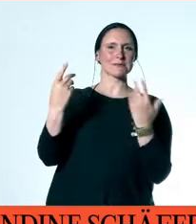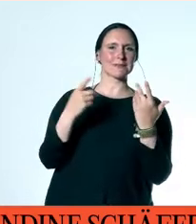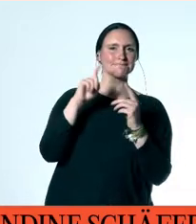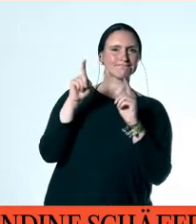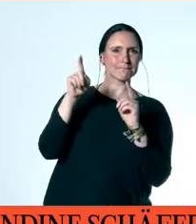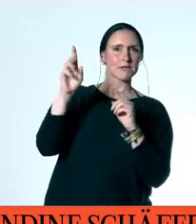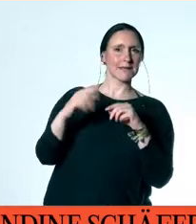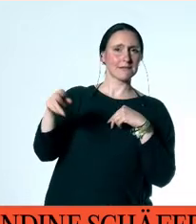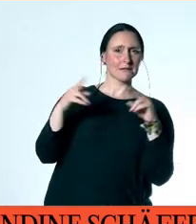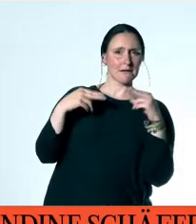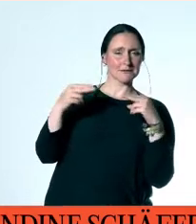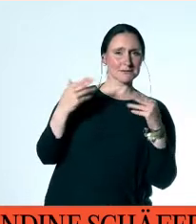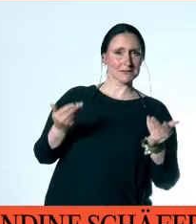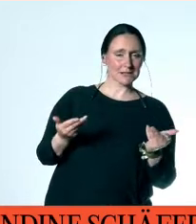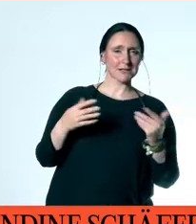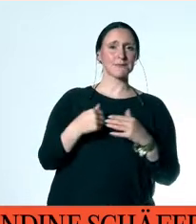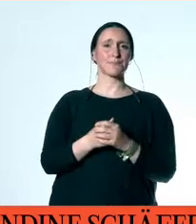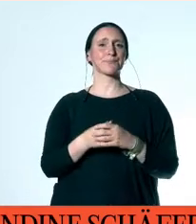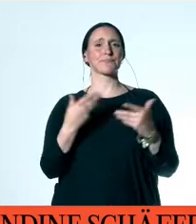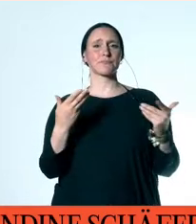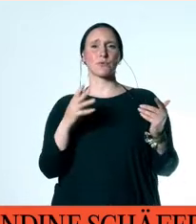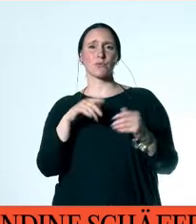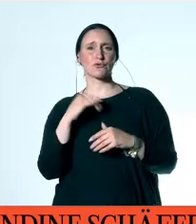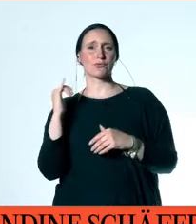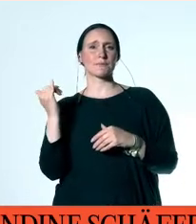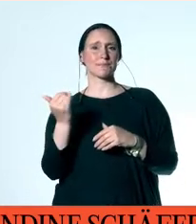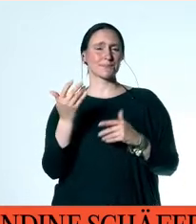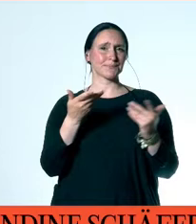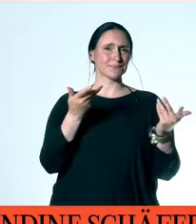the gods to lay out the journey for the rest of the month.